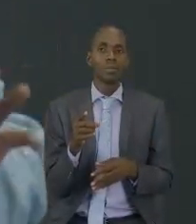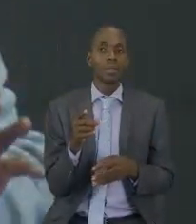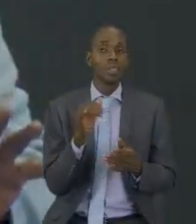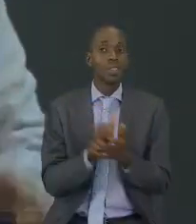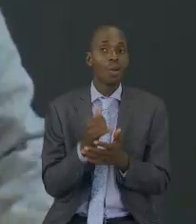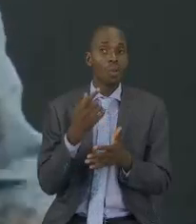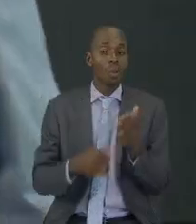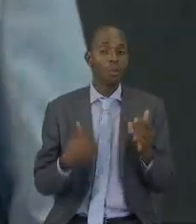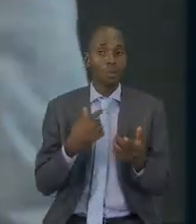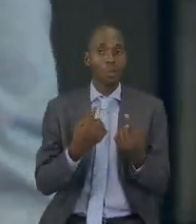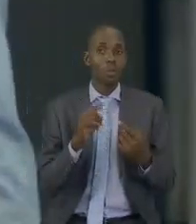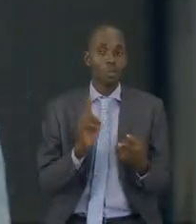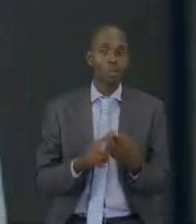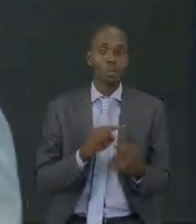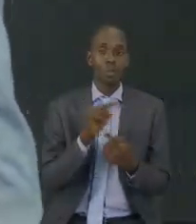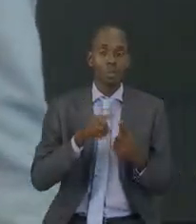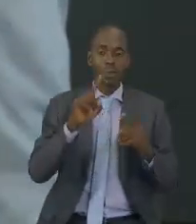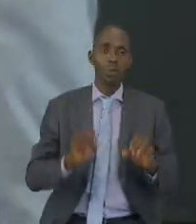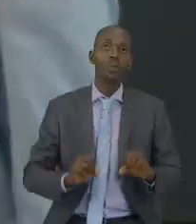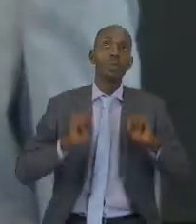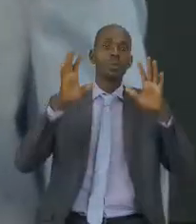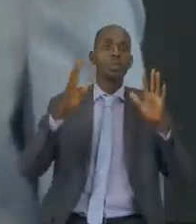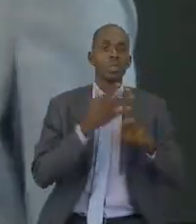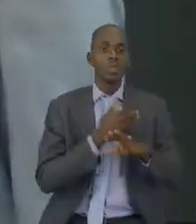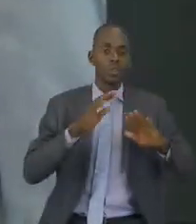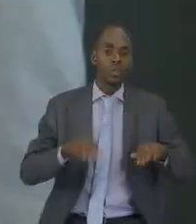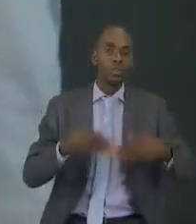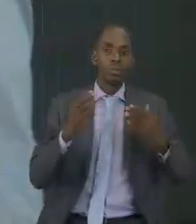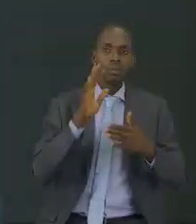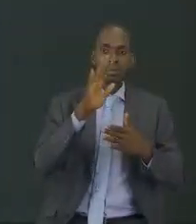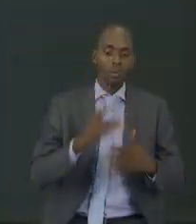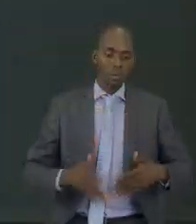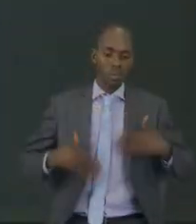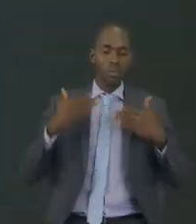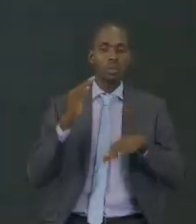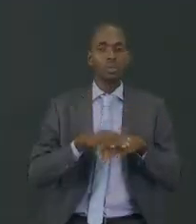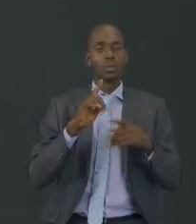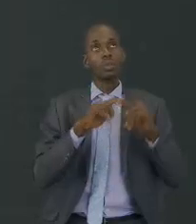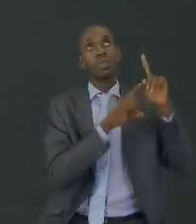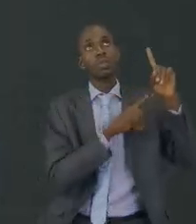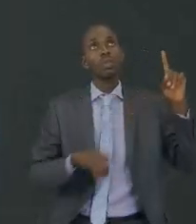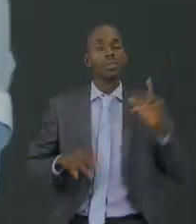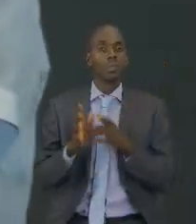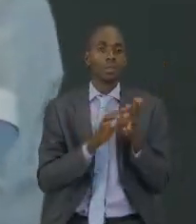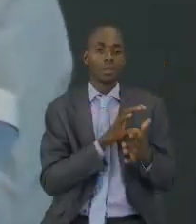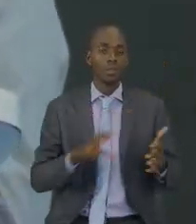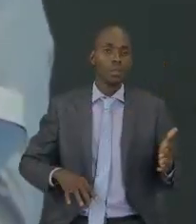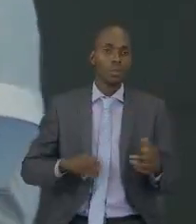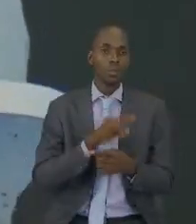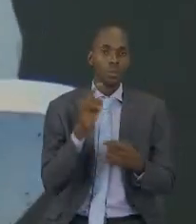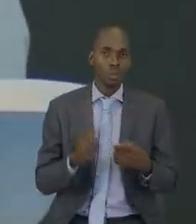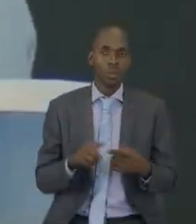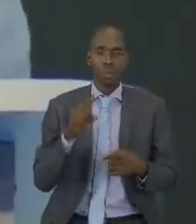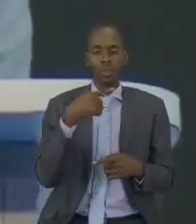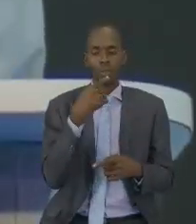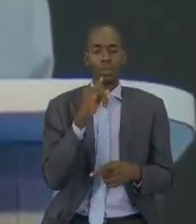are coming to when you surrender and give your life to the Lord Jesus Christ. When you say, I